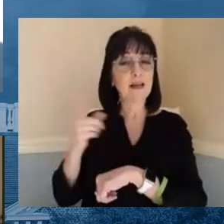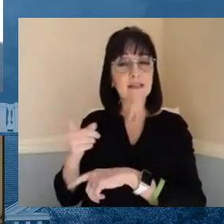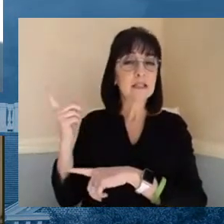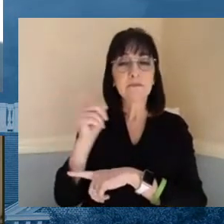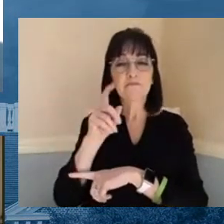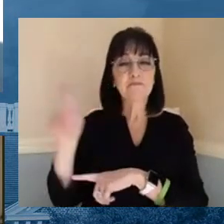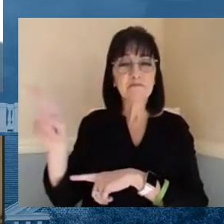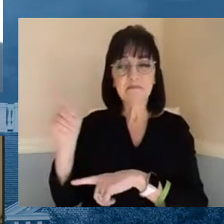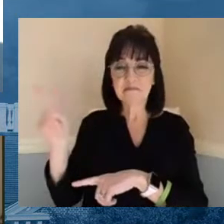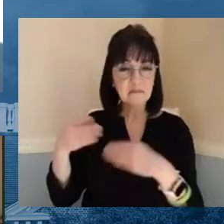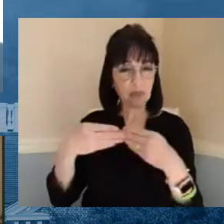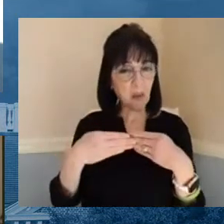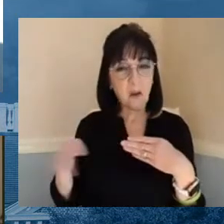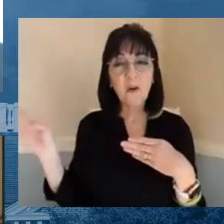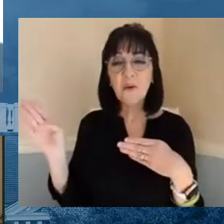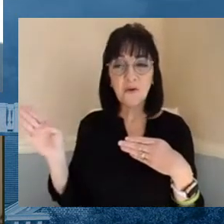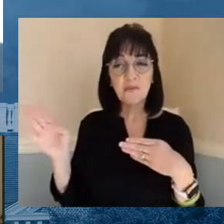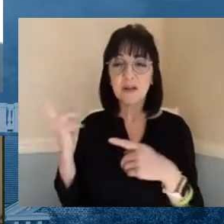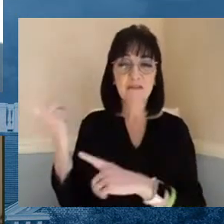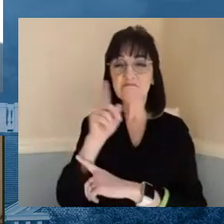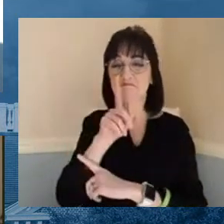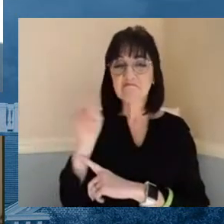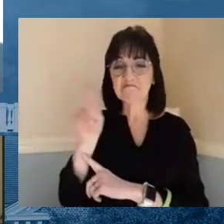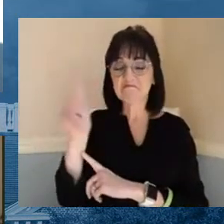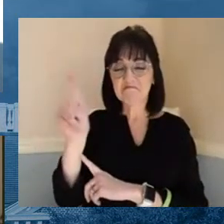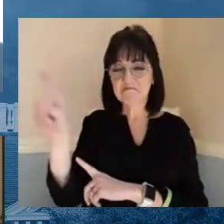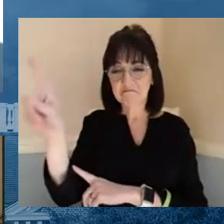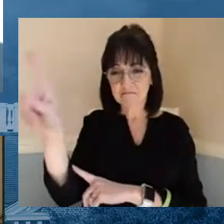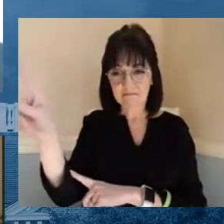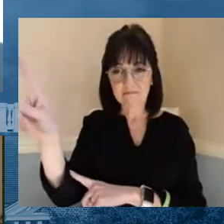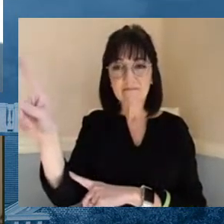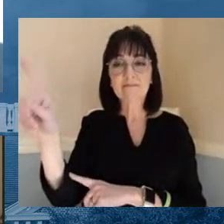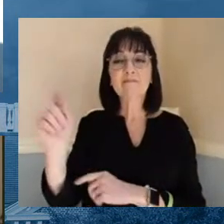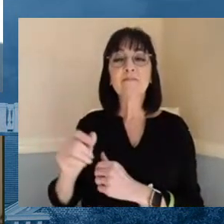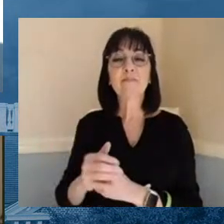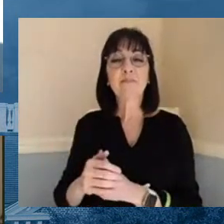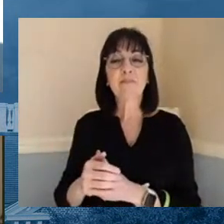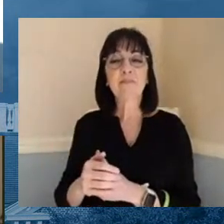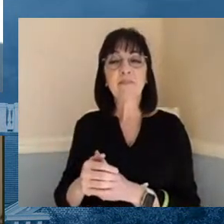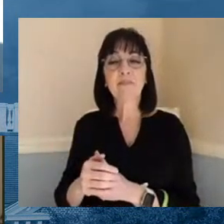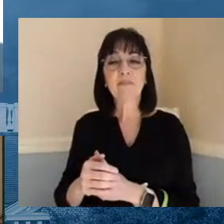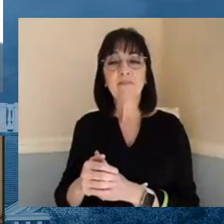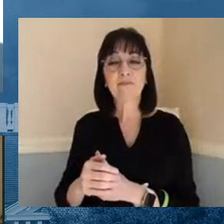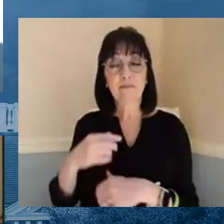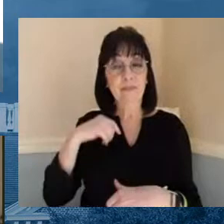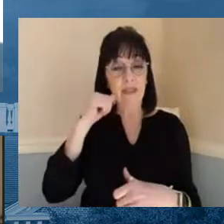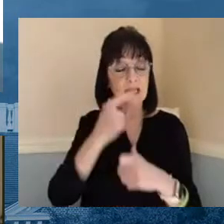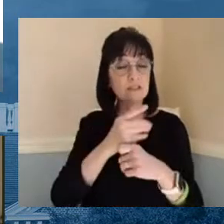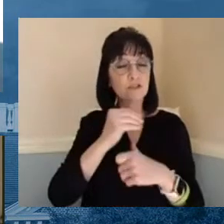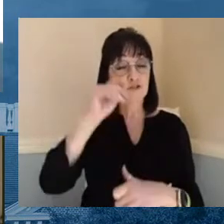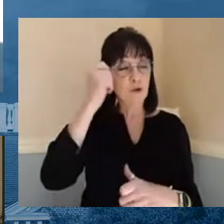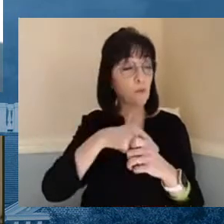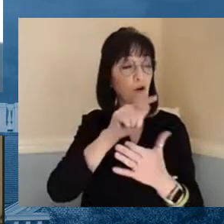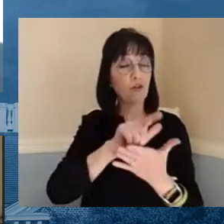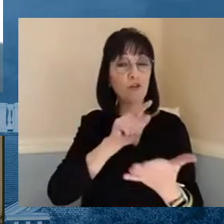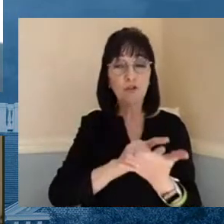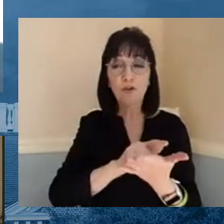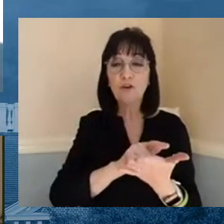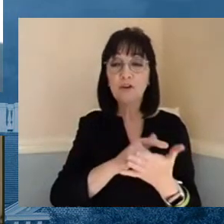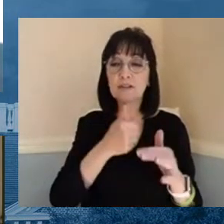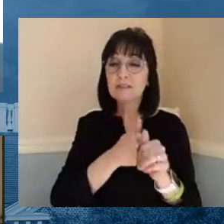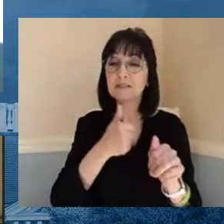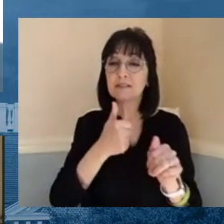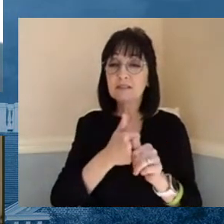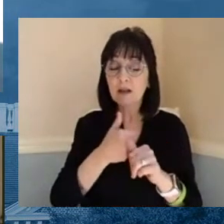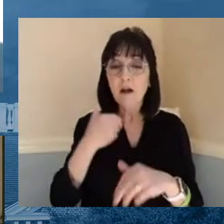the gate and wander off the porch. And when my sister and brother-in-law determined